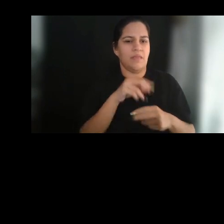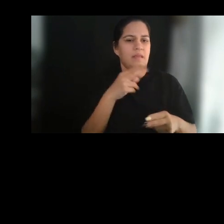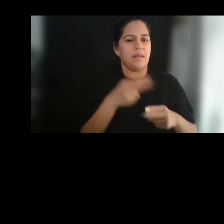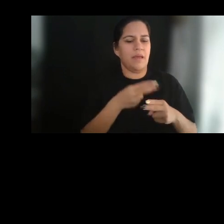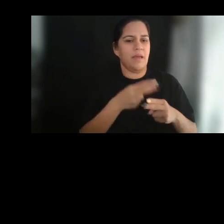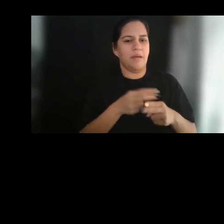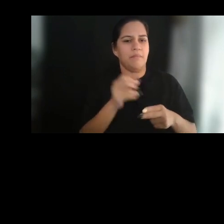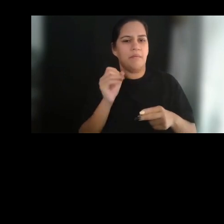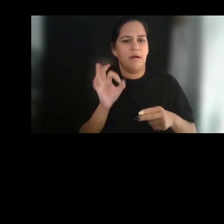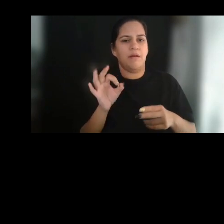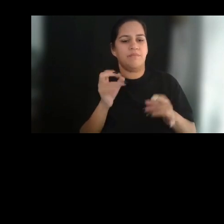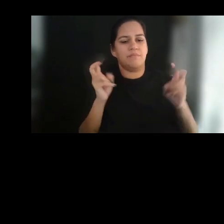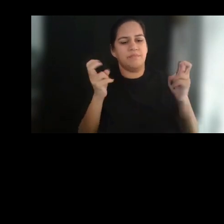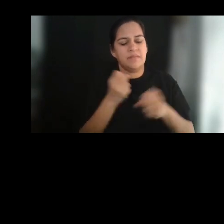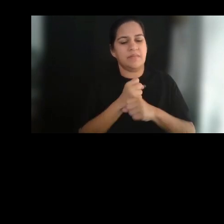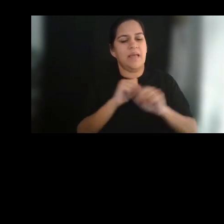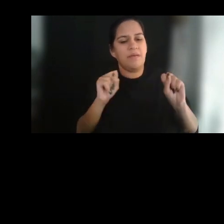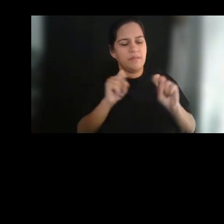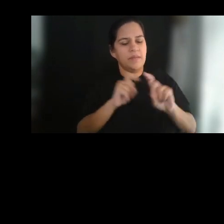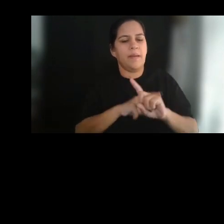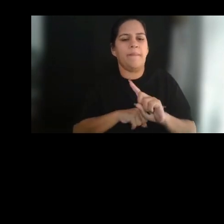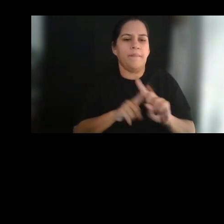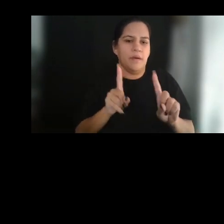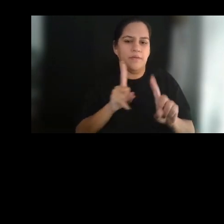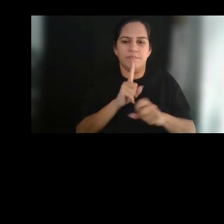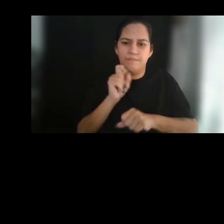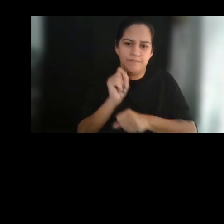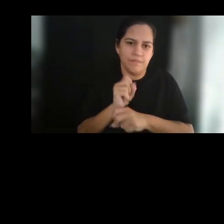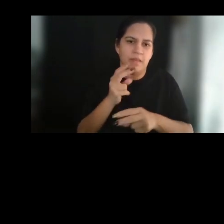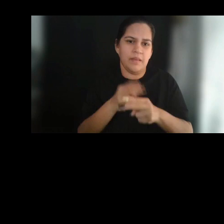but truly in the name of capital.